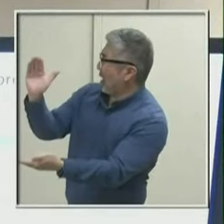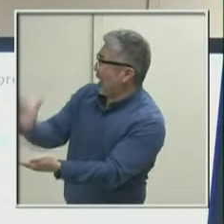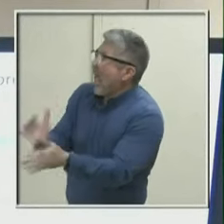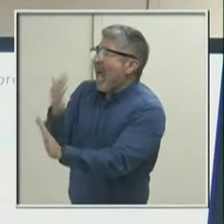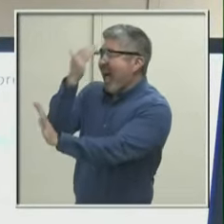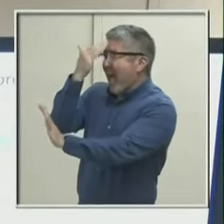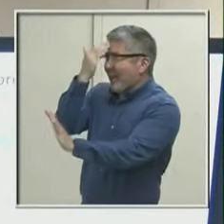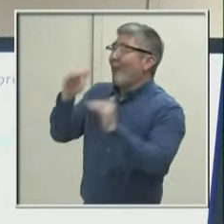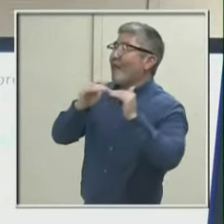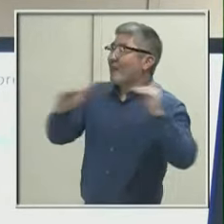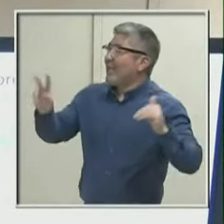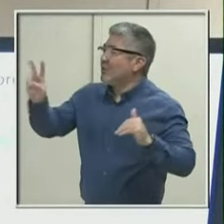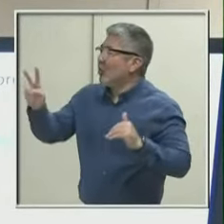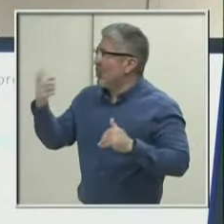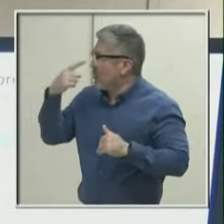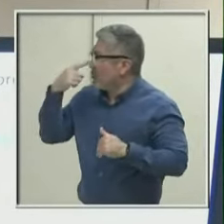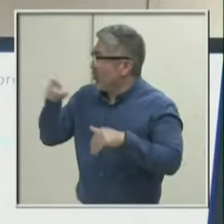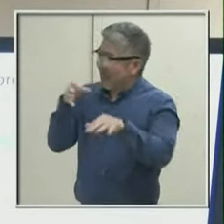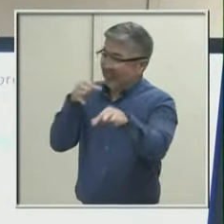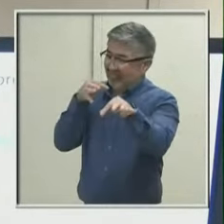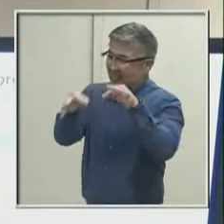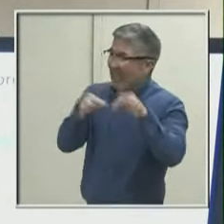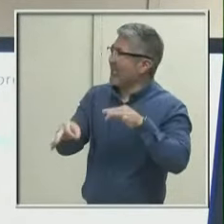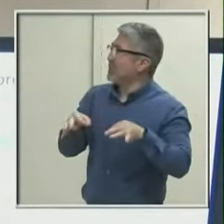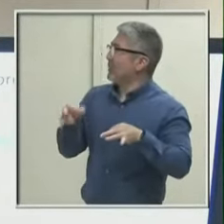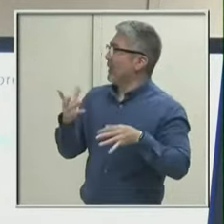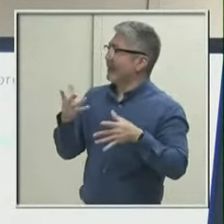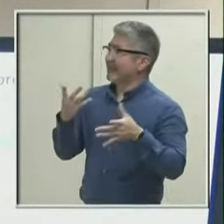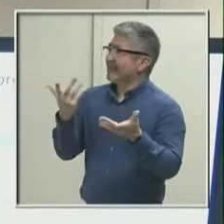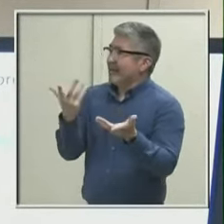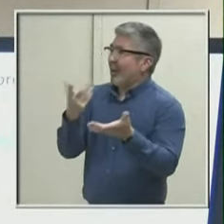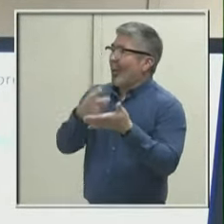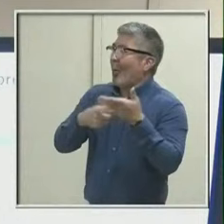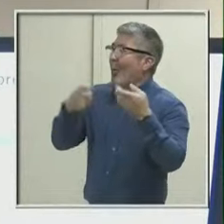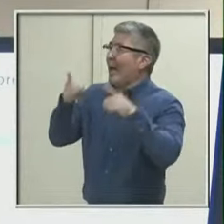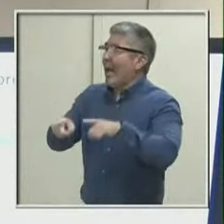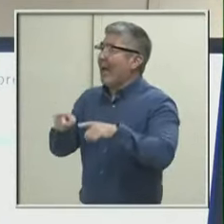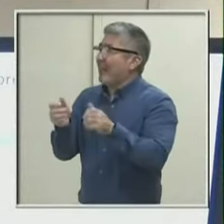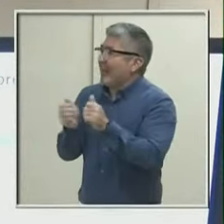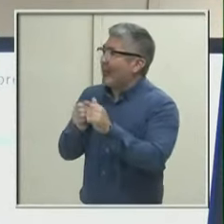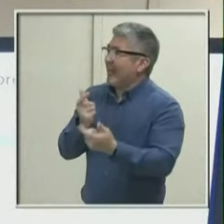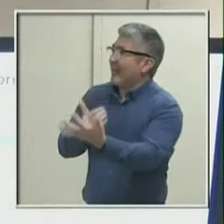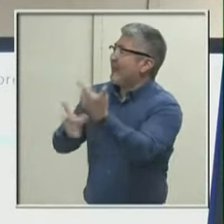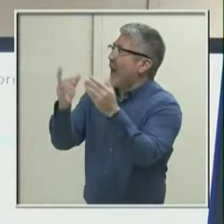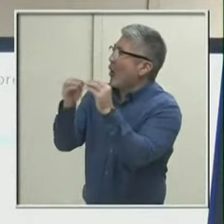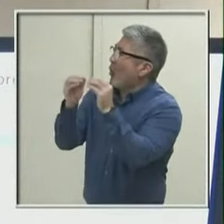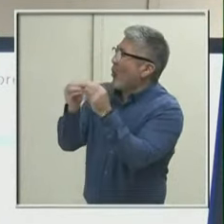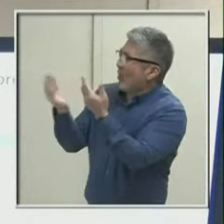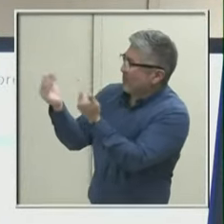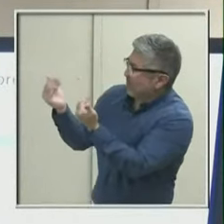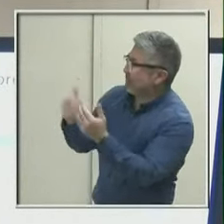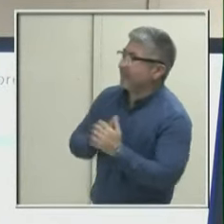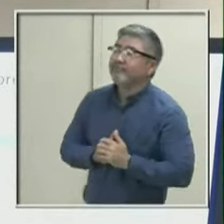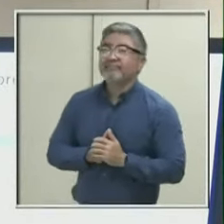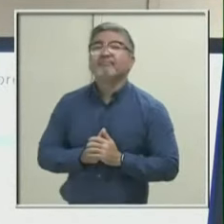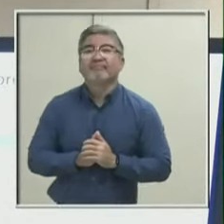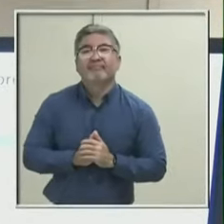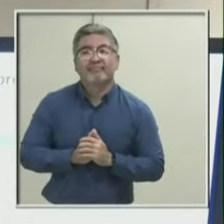two, but can you talk at least a little bit about what was going on with that fire? Yeah,